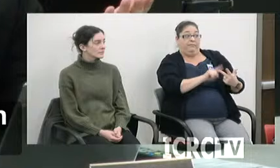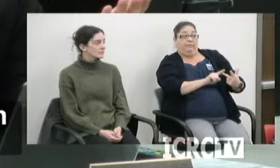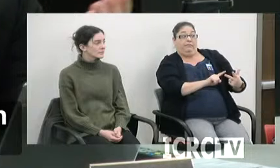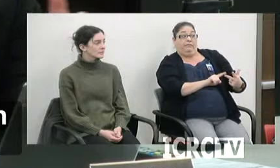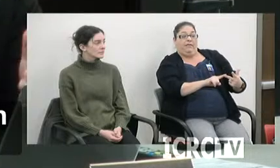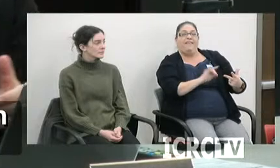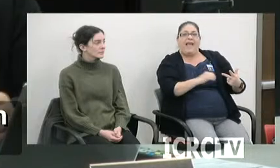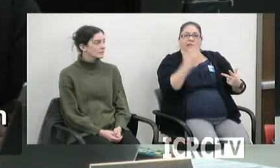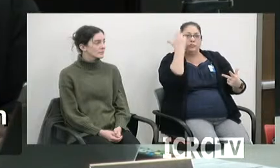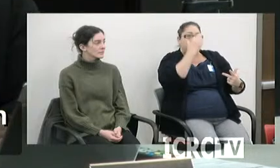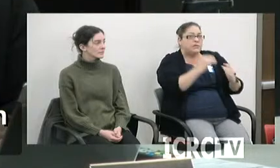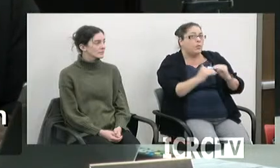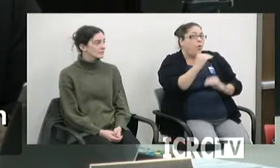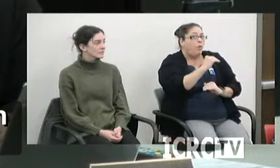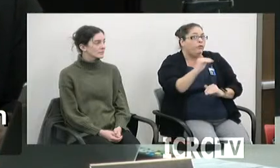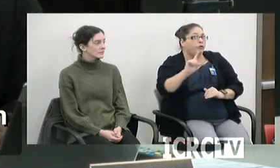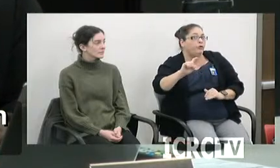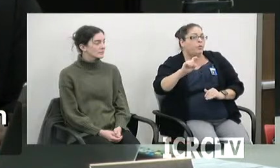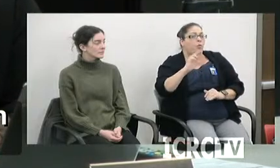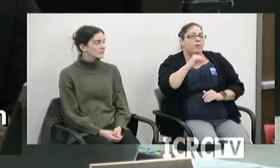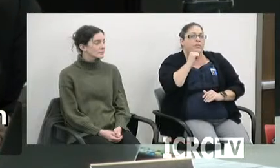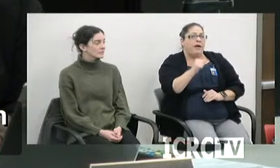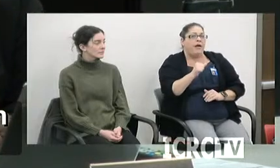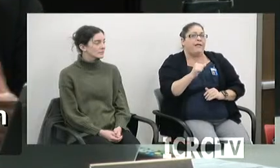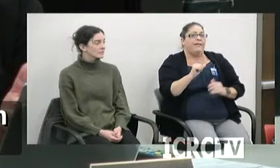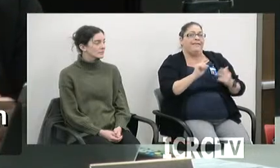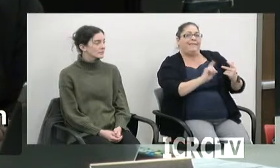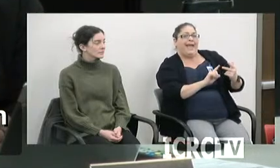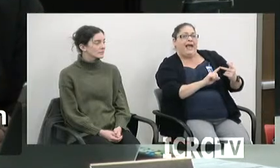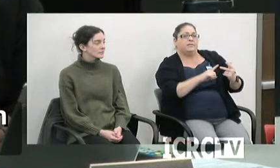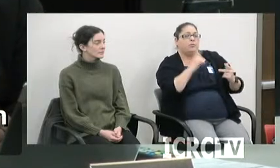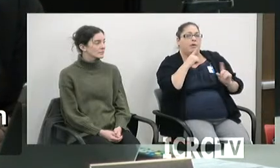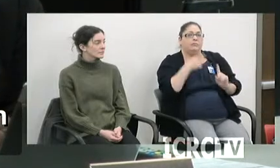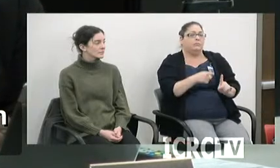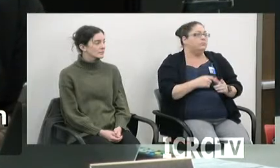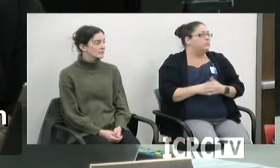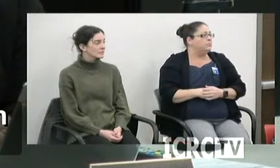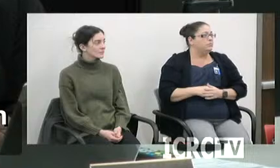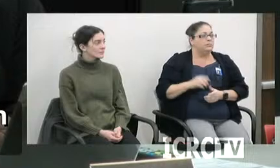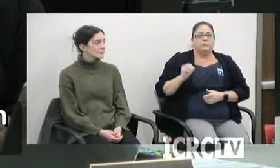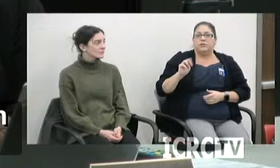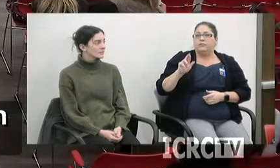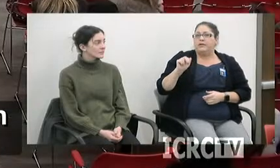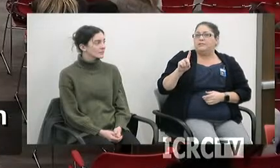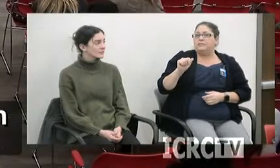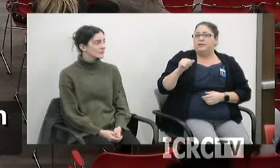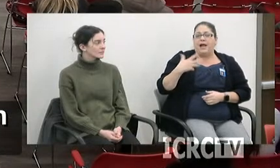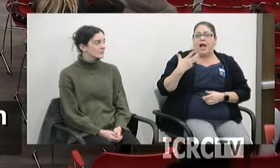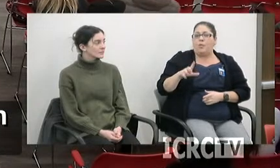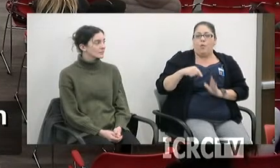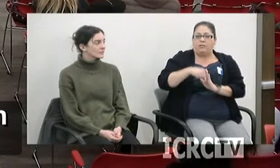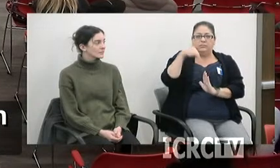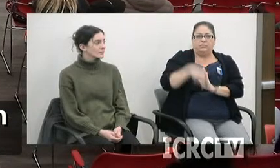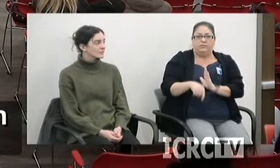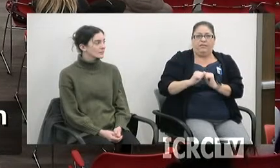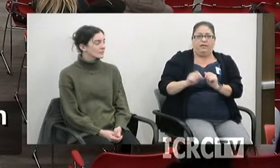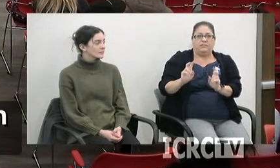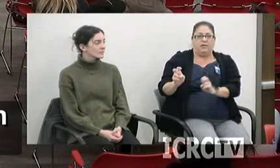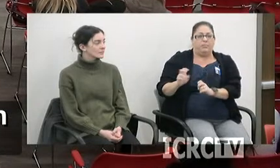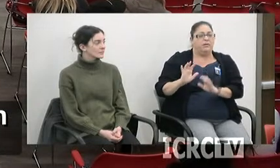us to go over. Really is what it comes down to. Yeah, I don't want to go into that anymore because that's a swamp.